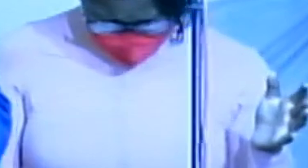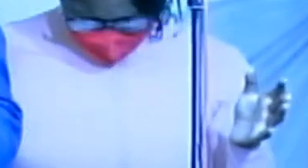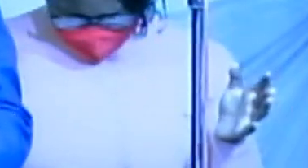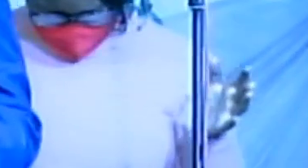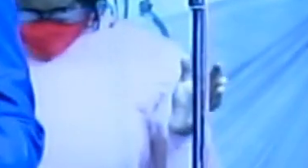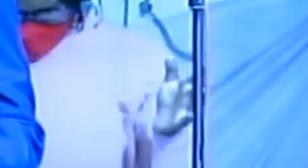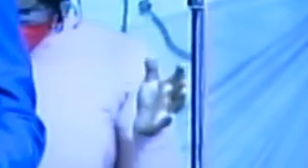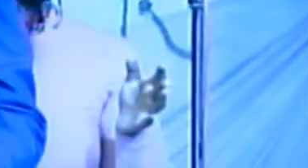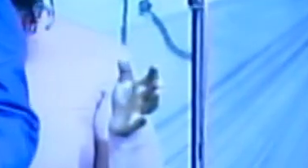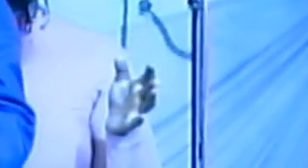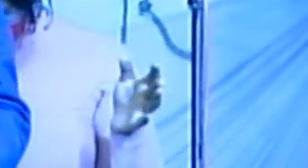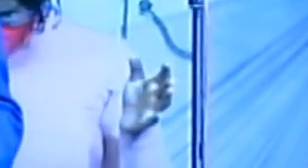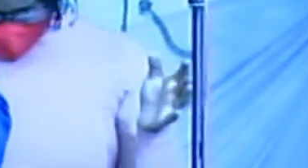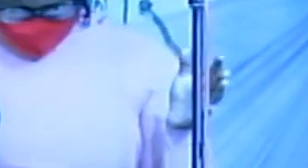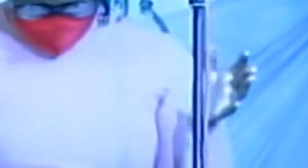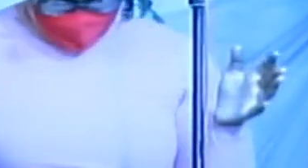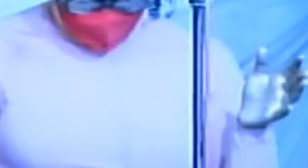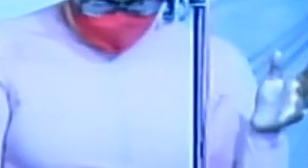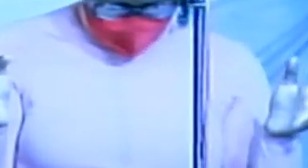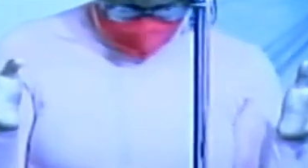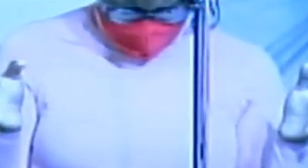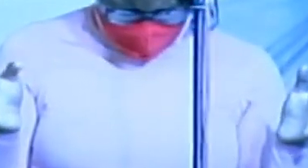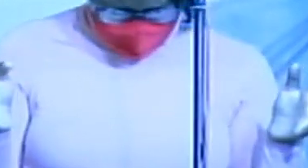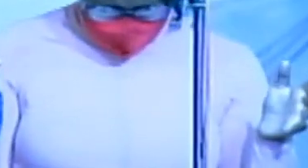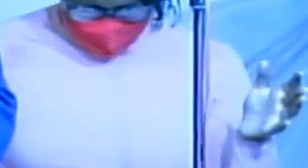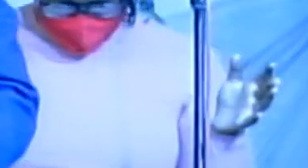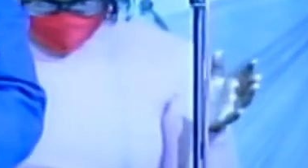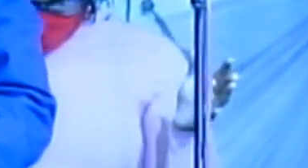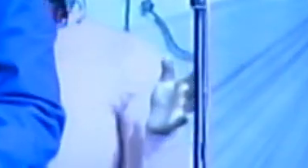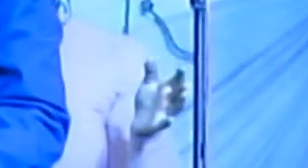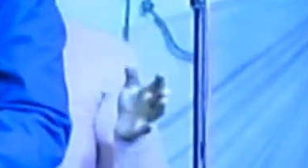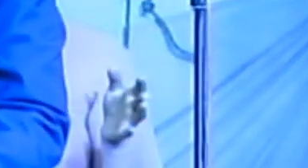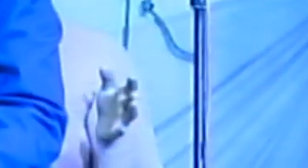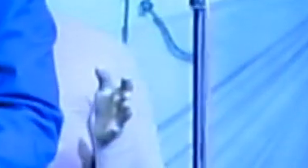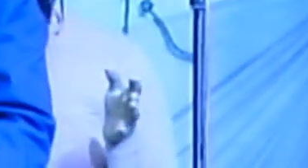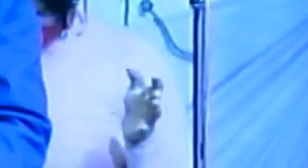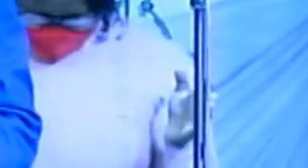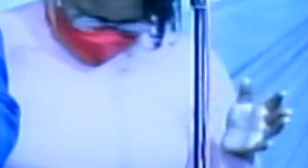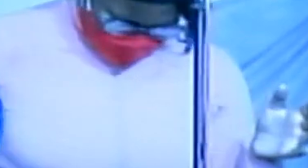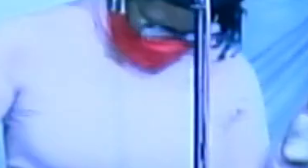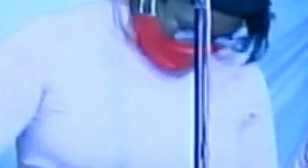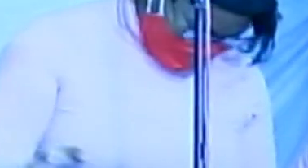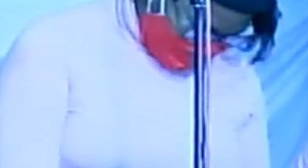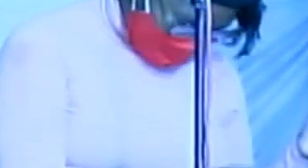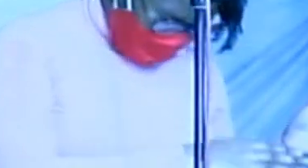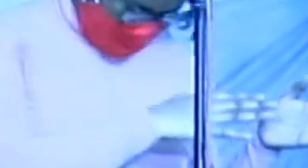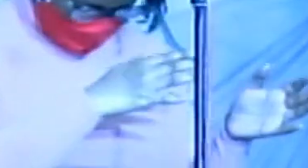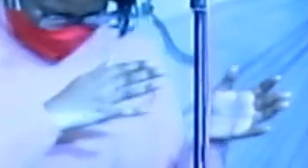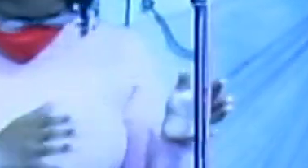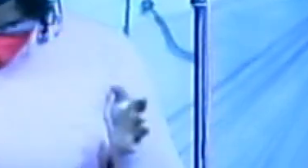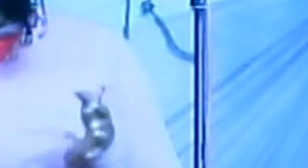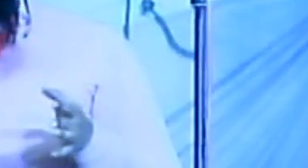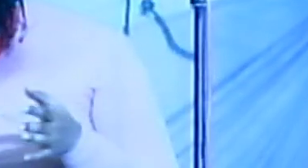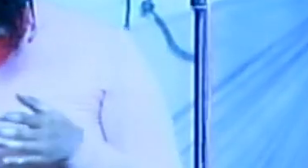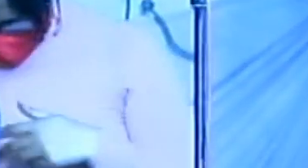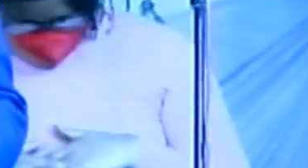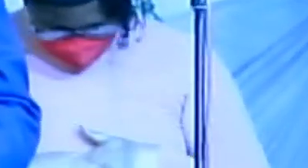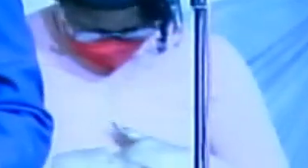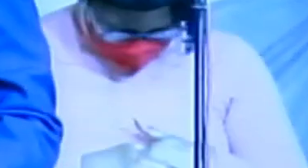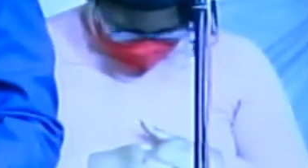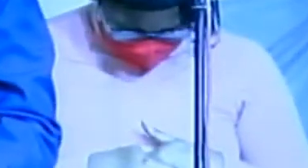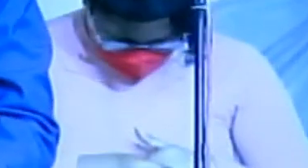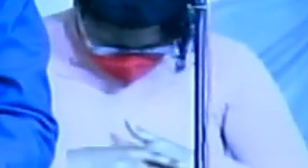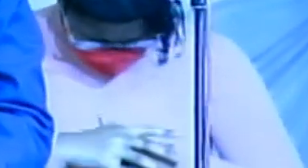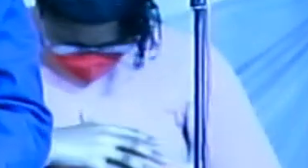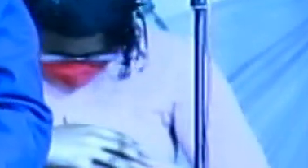pray that you wash us and cleanse our hearts. Lord, we ought not to love the world, nor